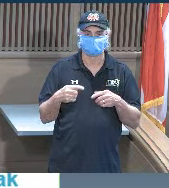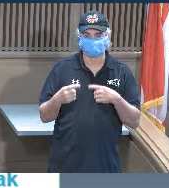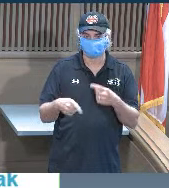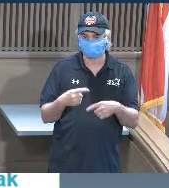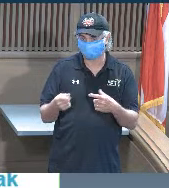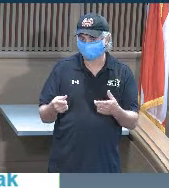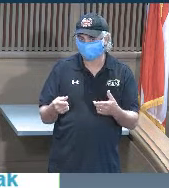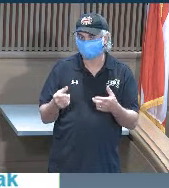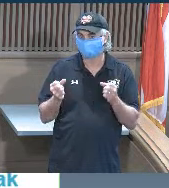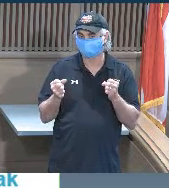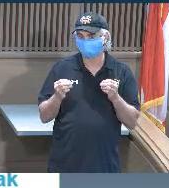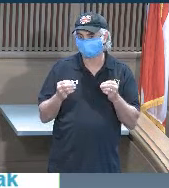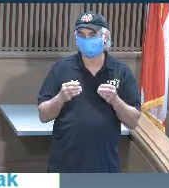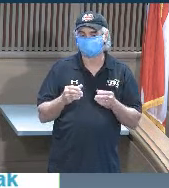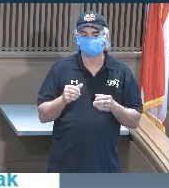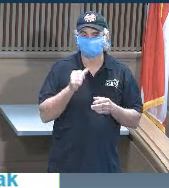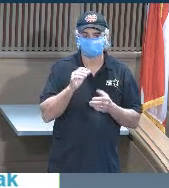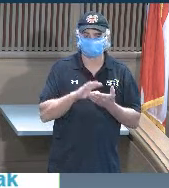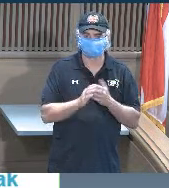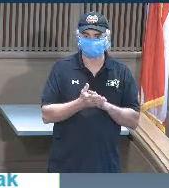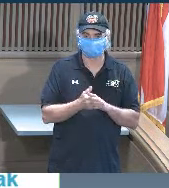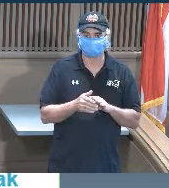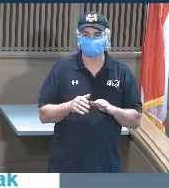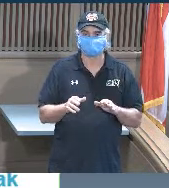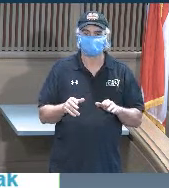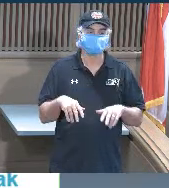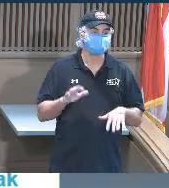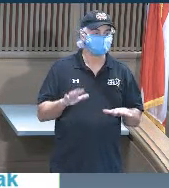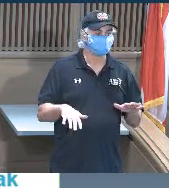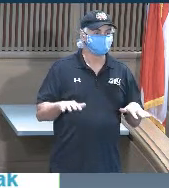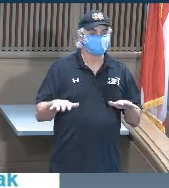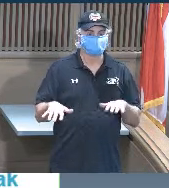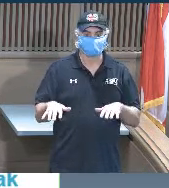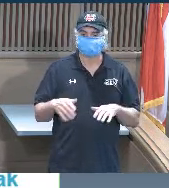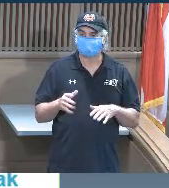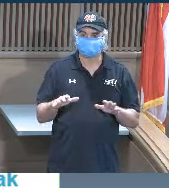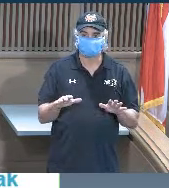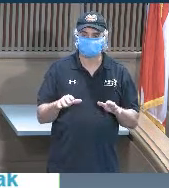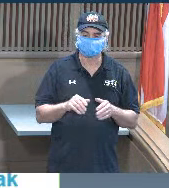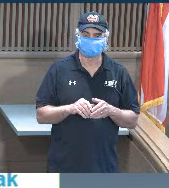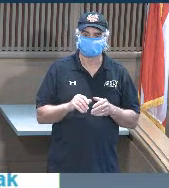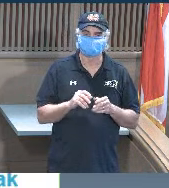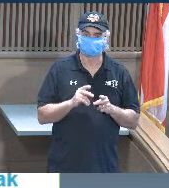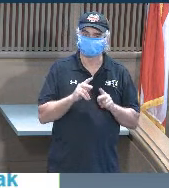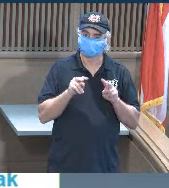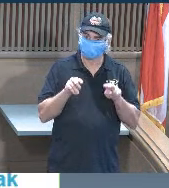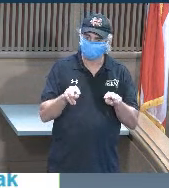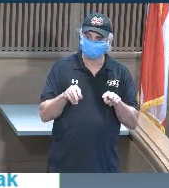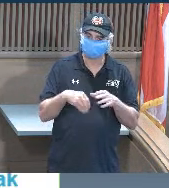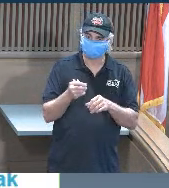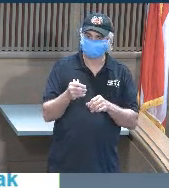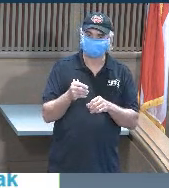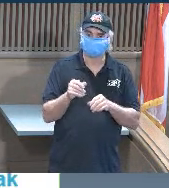So I just don't want us to lose our momentum. I want us to continue to do those things that are going to help protect us.